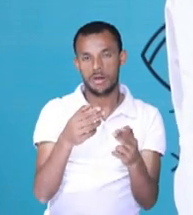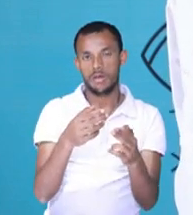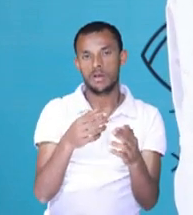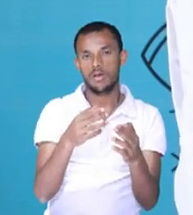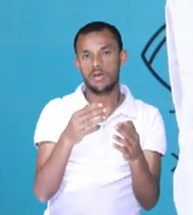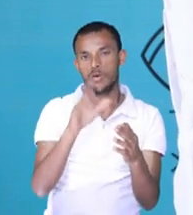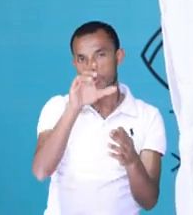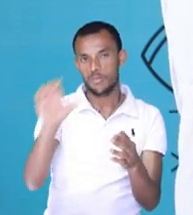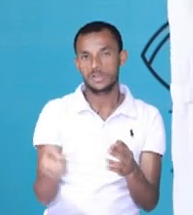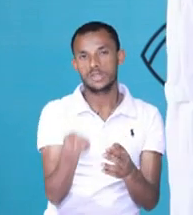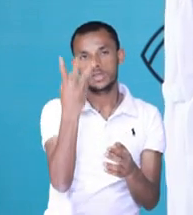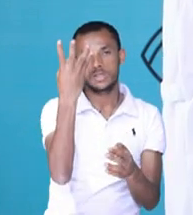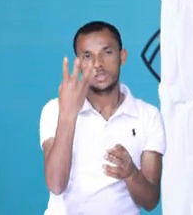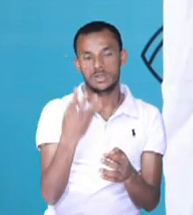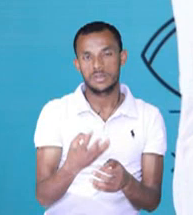to be equal to 3.